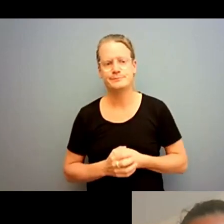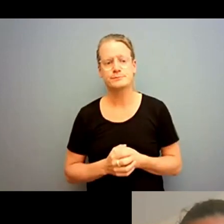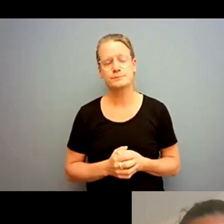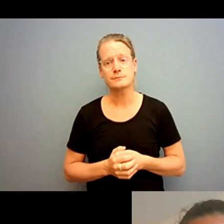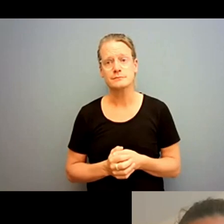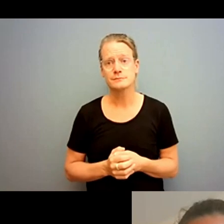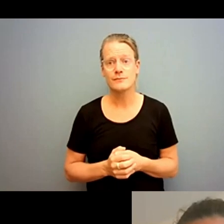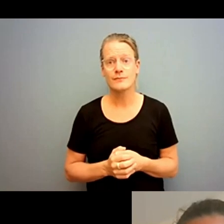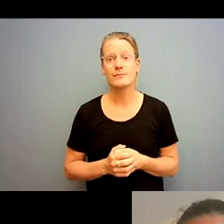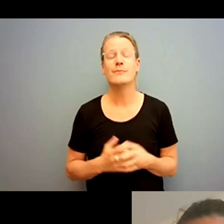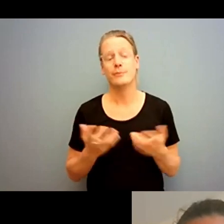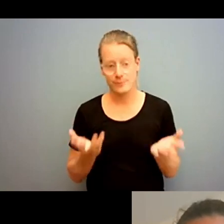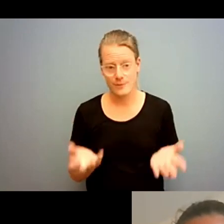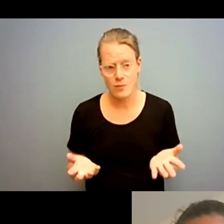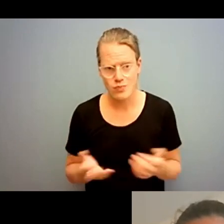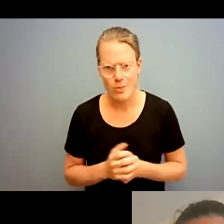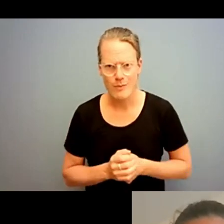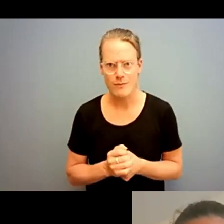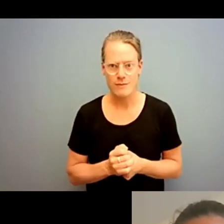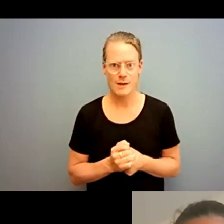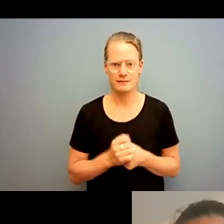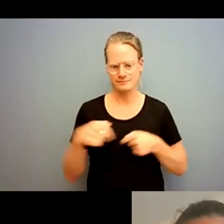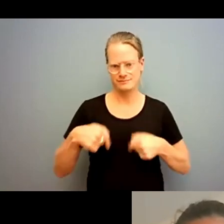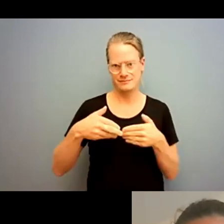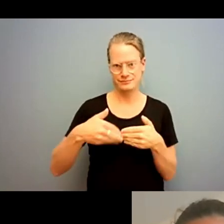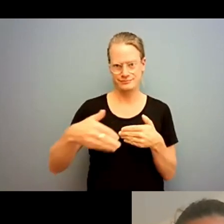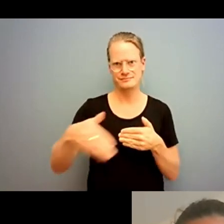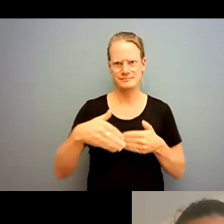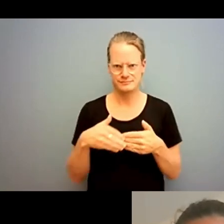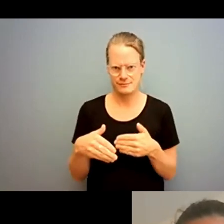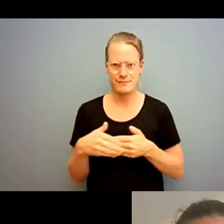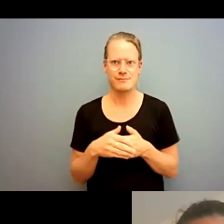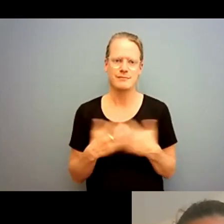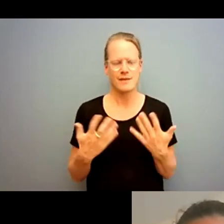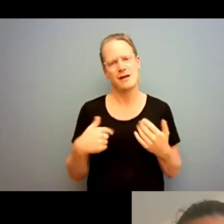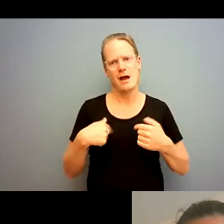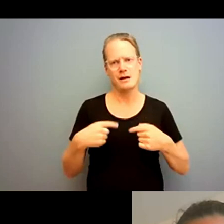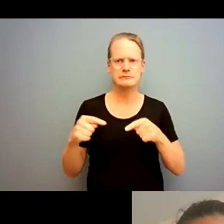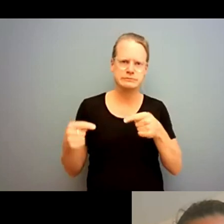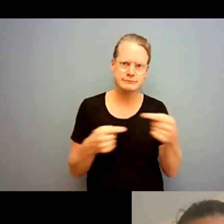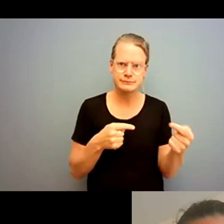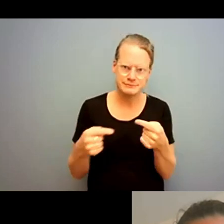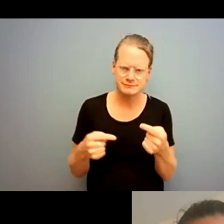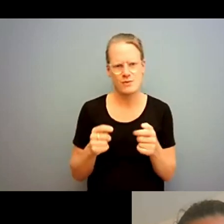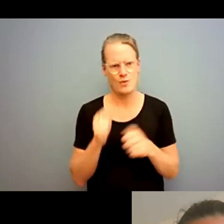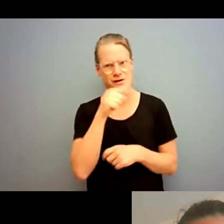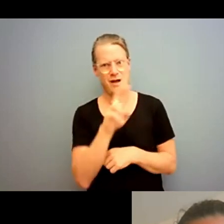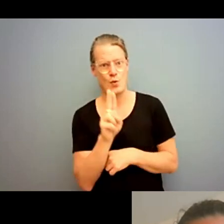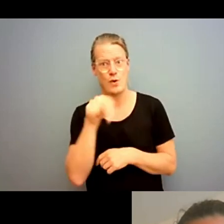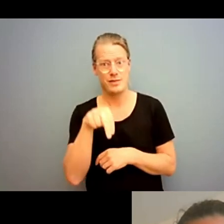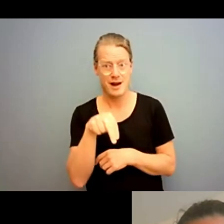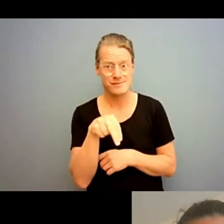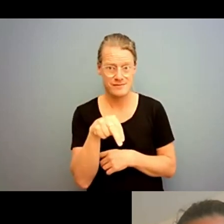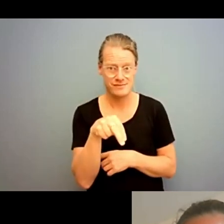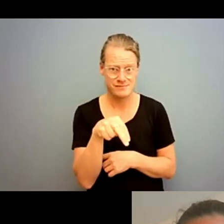Special Rapporteur on the Rights of Older People from Germany, who has a long track record in inclusion